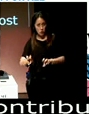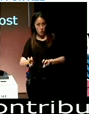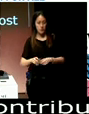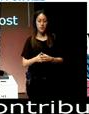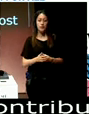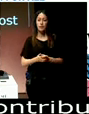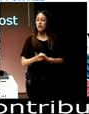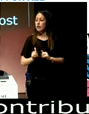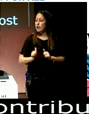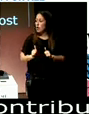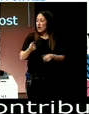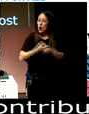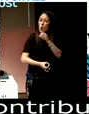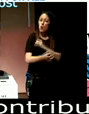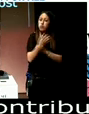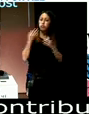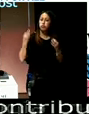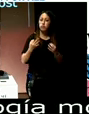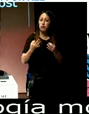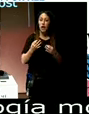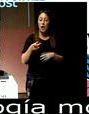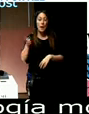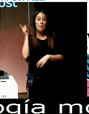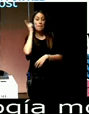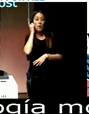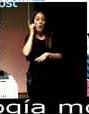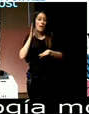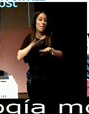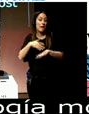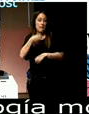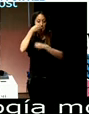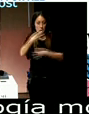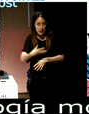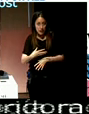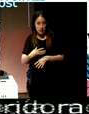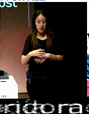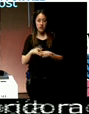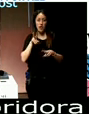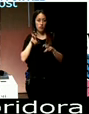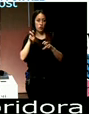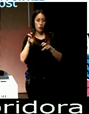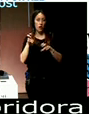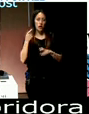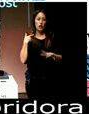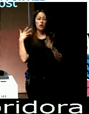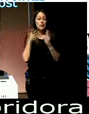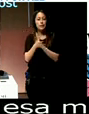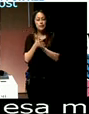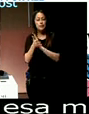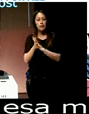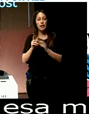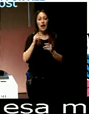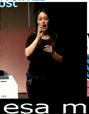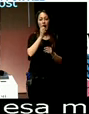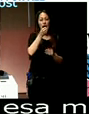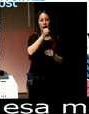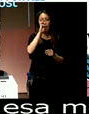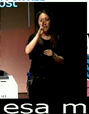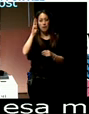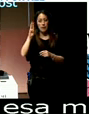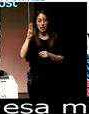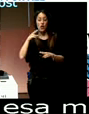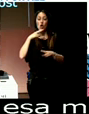abilities, so that we start building mobile for good stories. I wanted to share